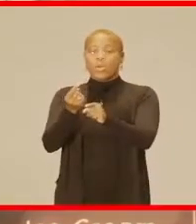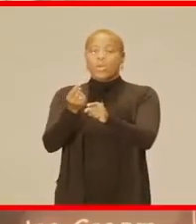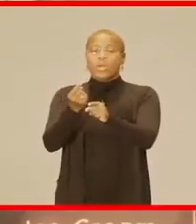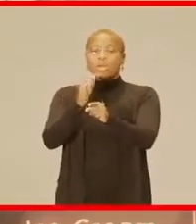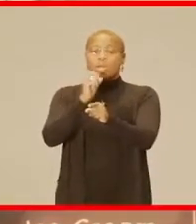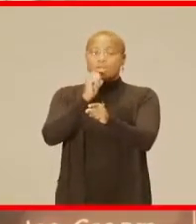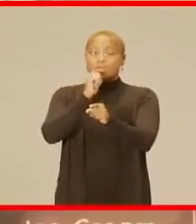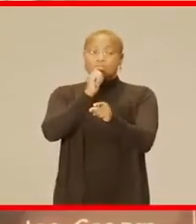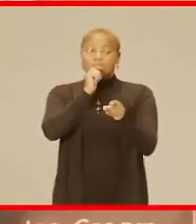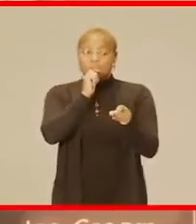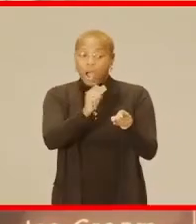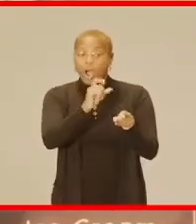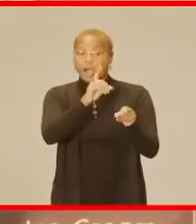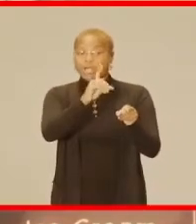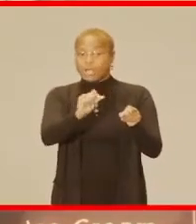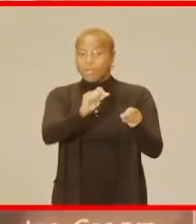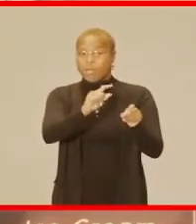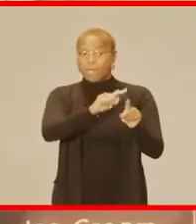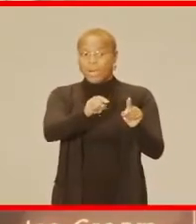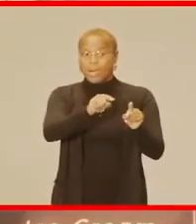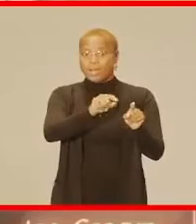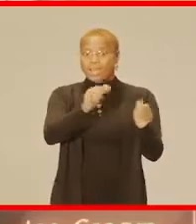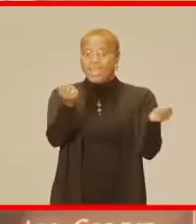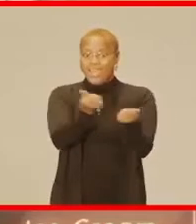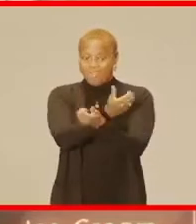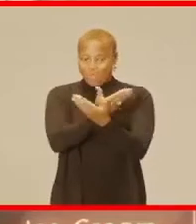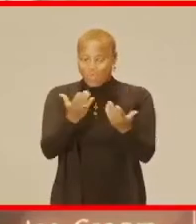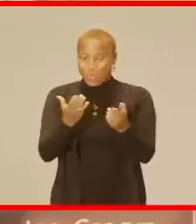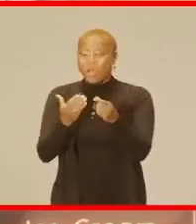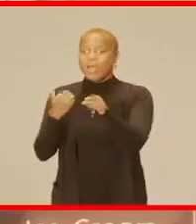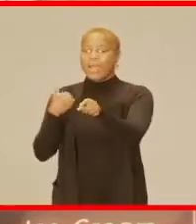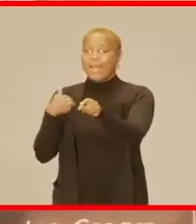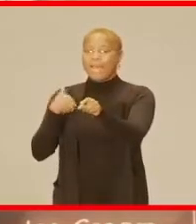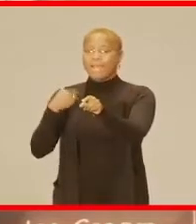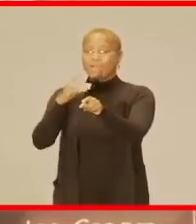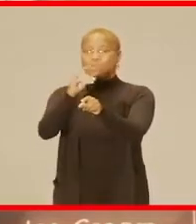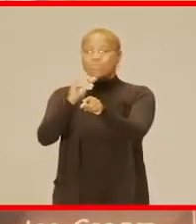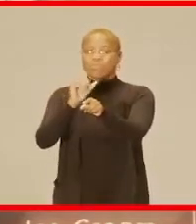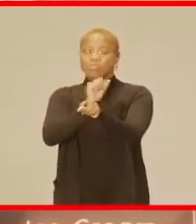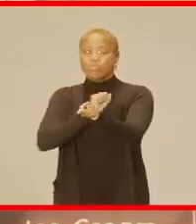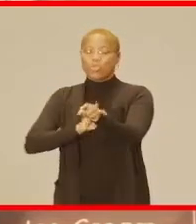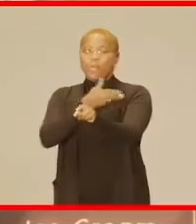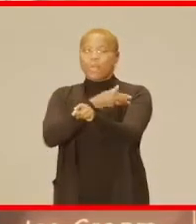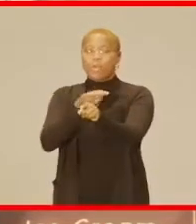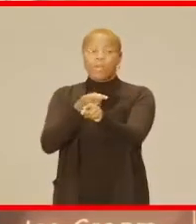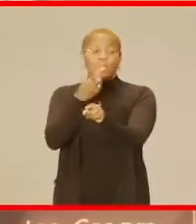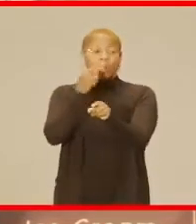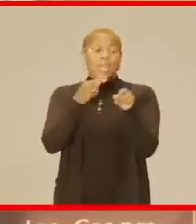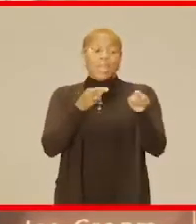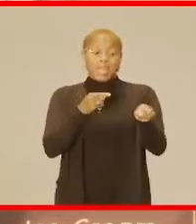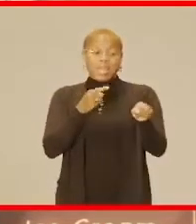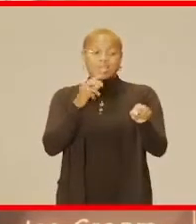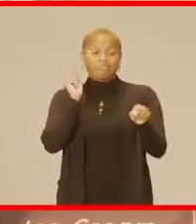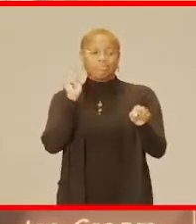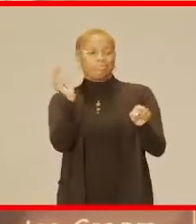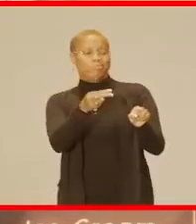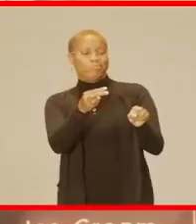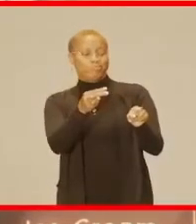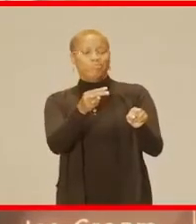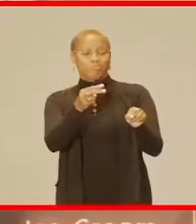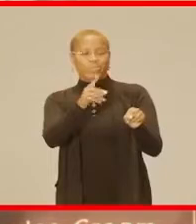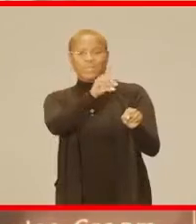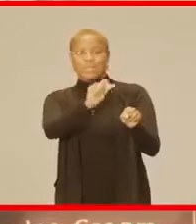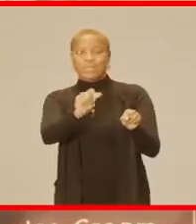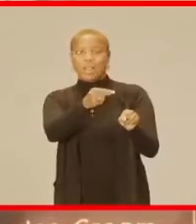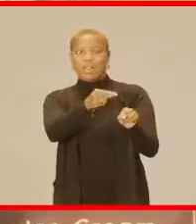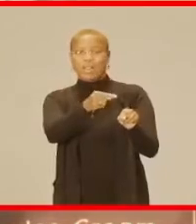that world where everyone has superpowers, he is considered disabled.